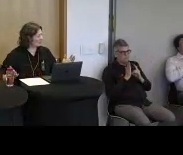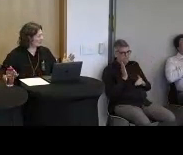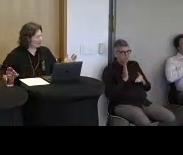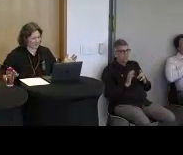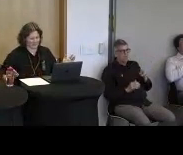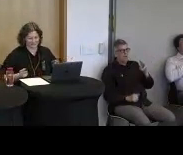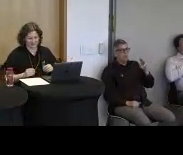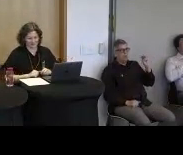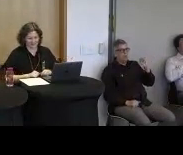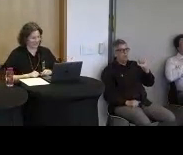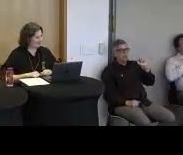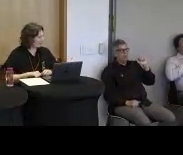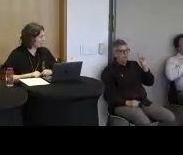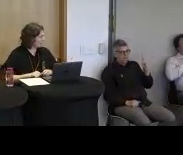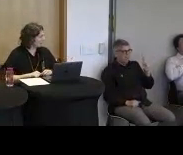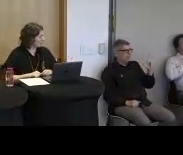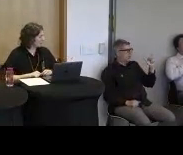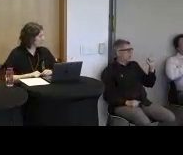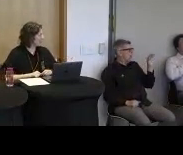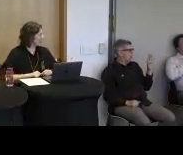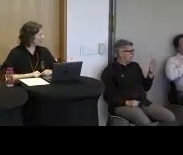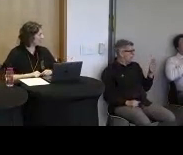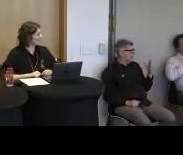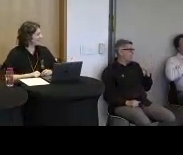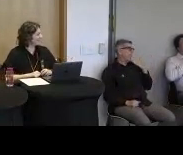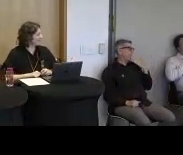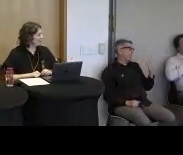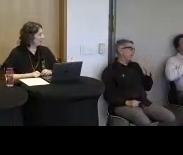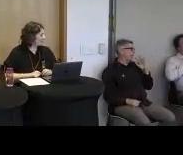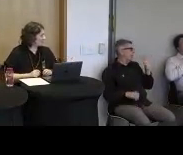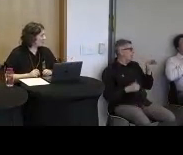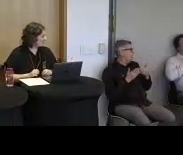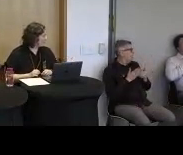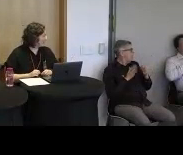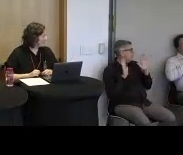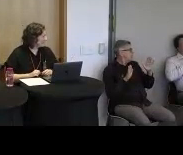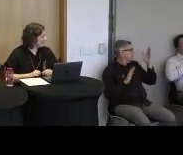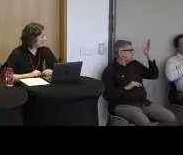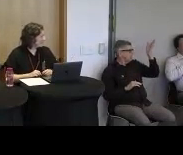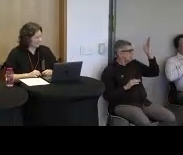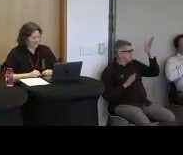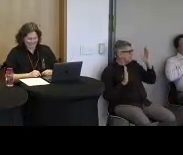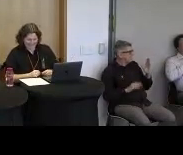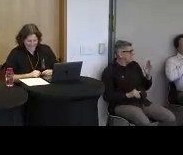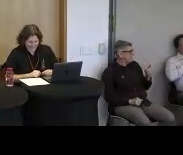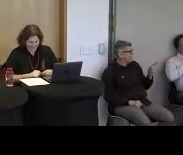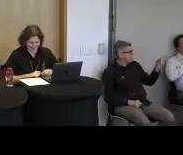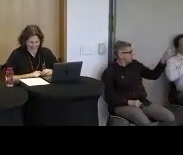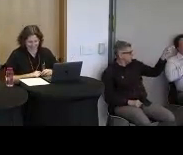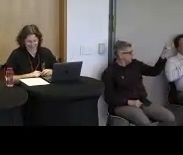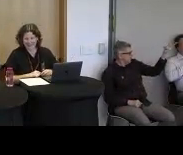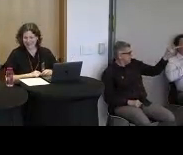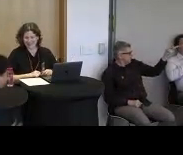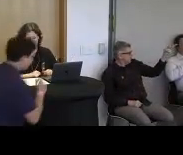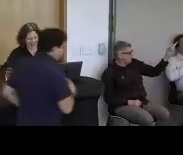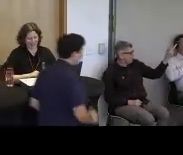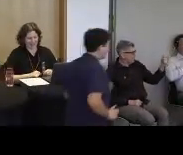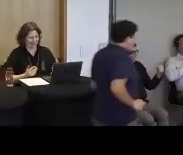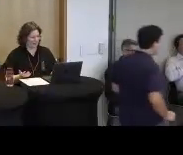Thanks so much for coming. Thanks to all of our wonderful presenters. You can hold on to it for now, Chancey. Thanks.